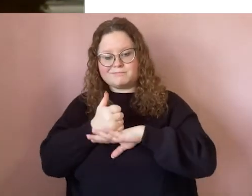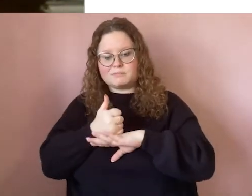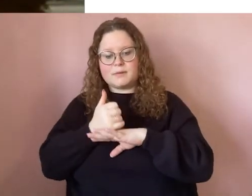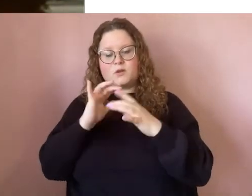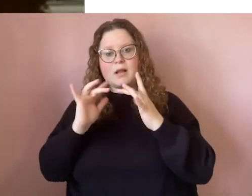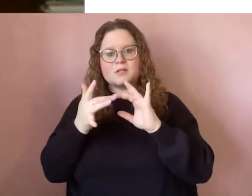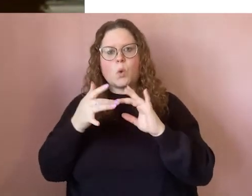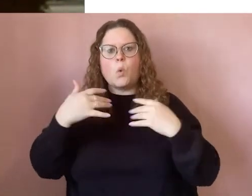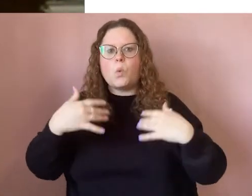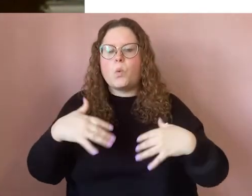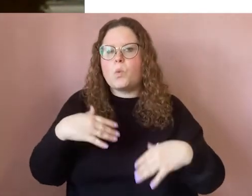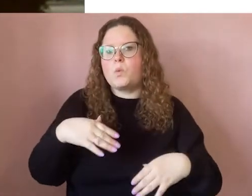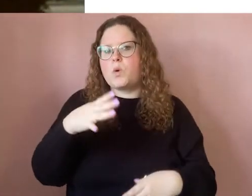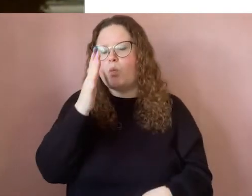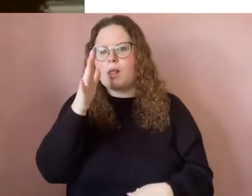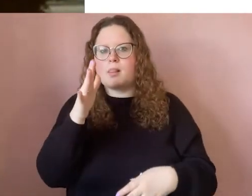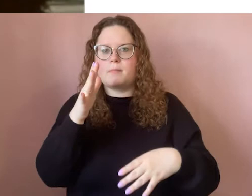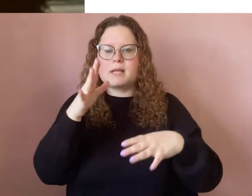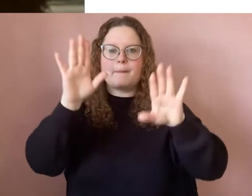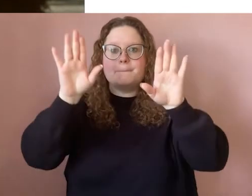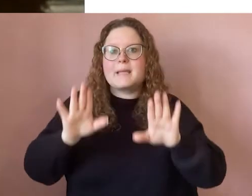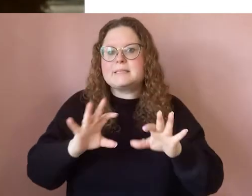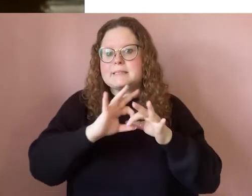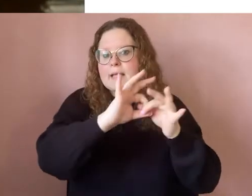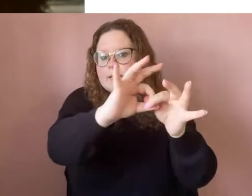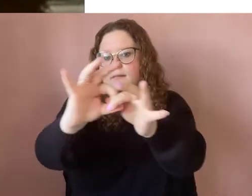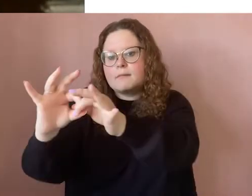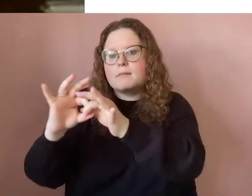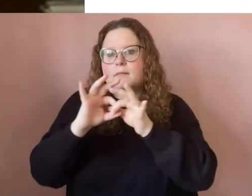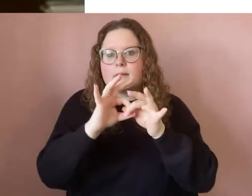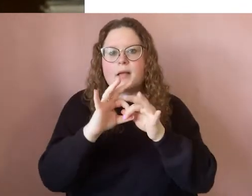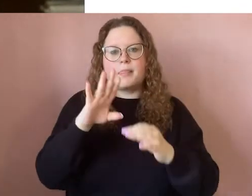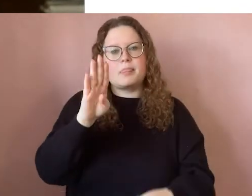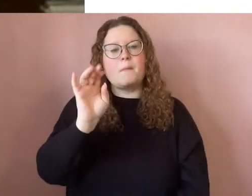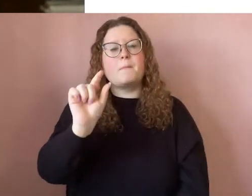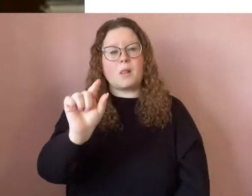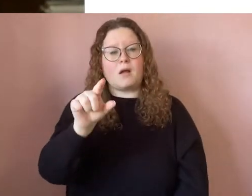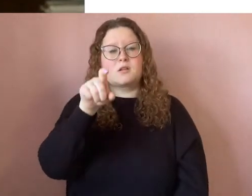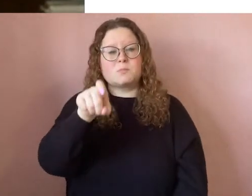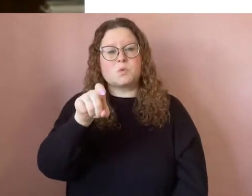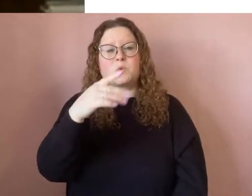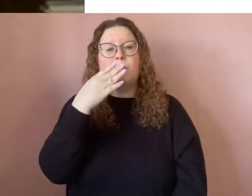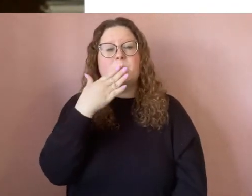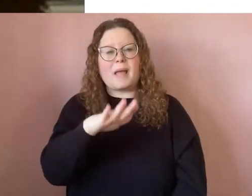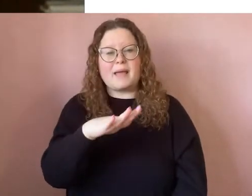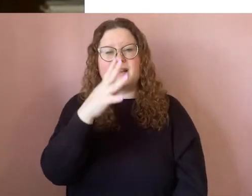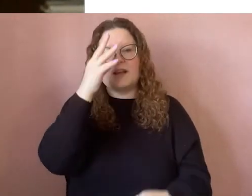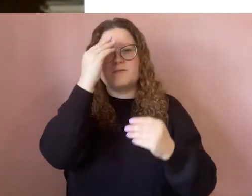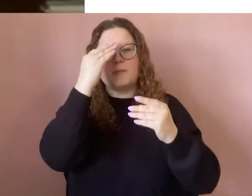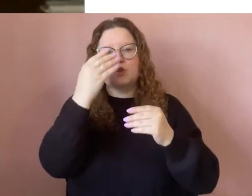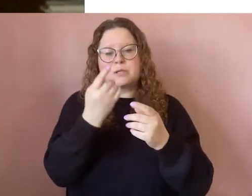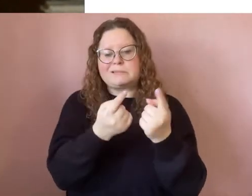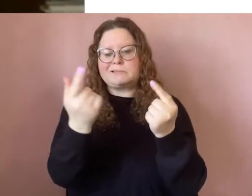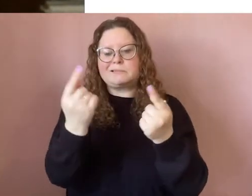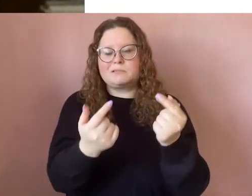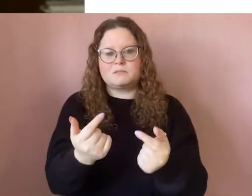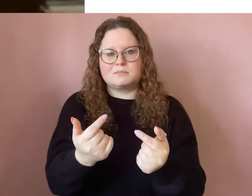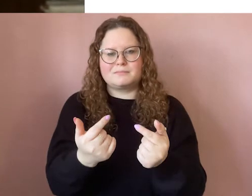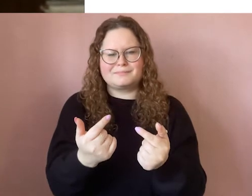thing. I'm saying it must be understood, so go out and get your knowledge about it,